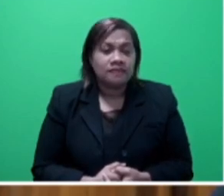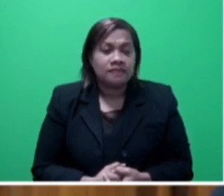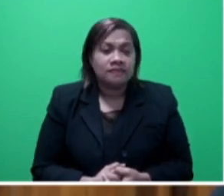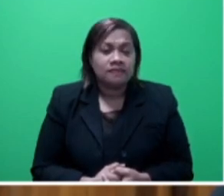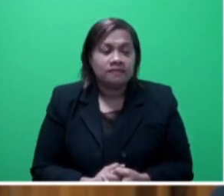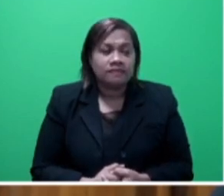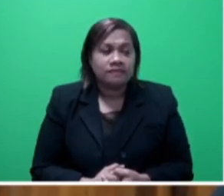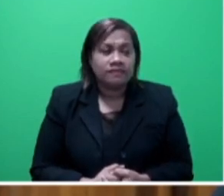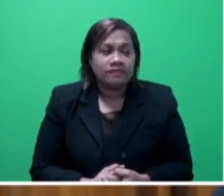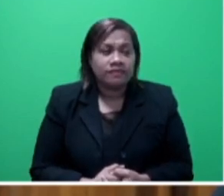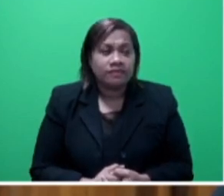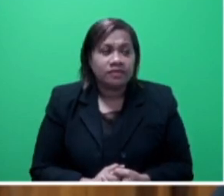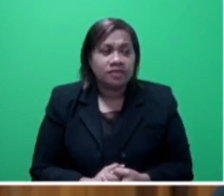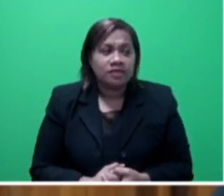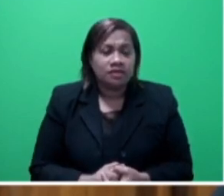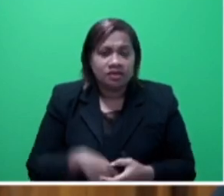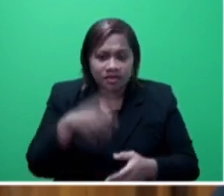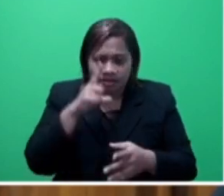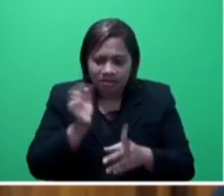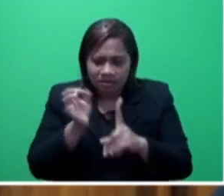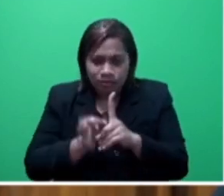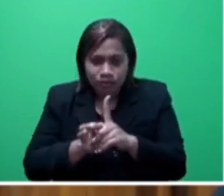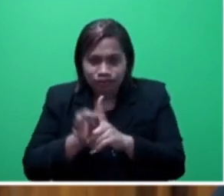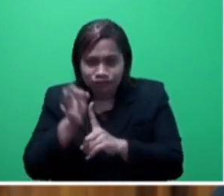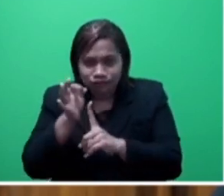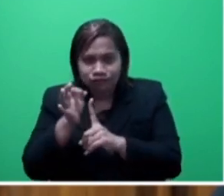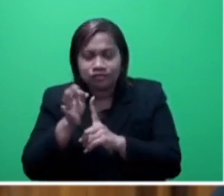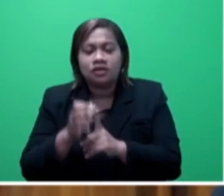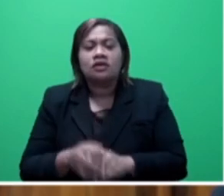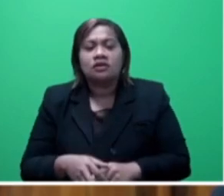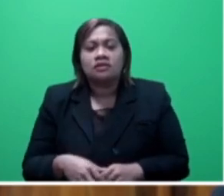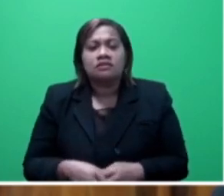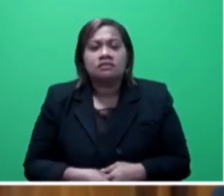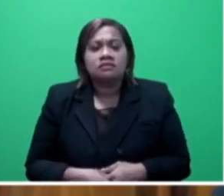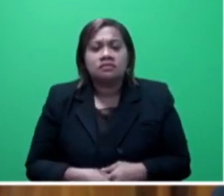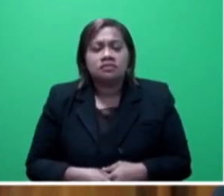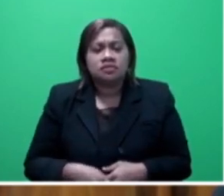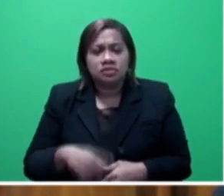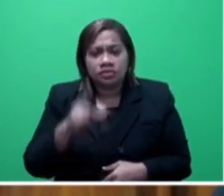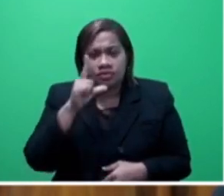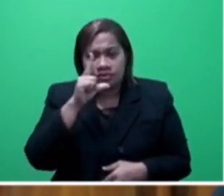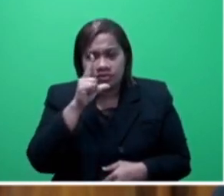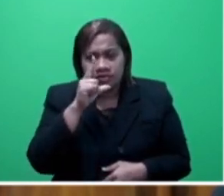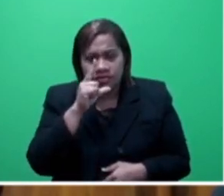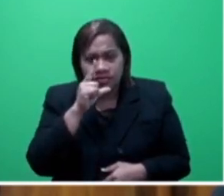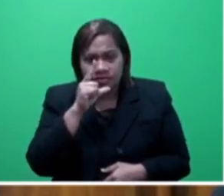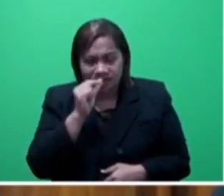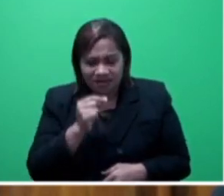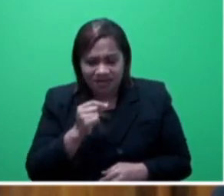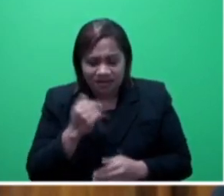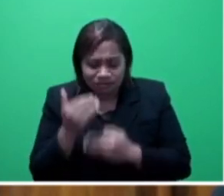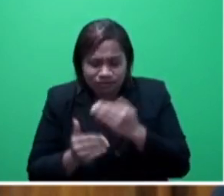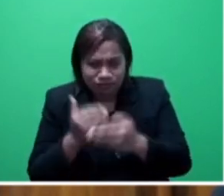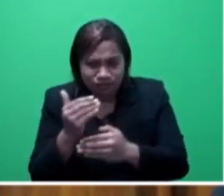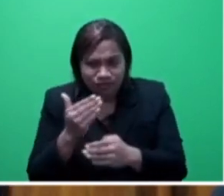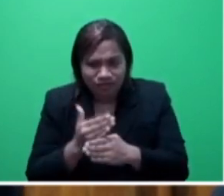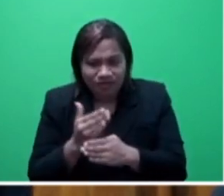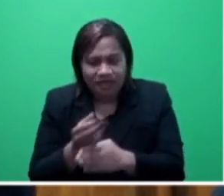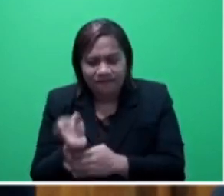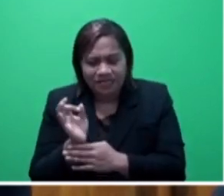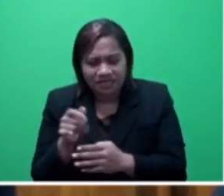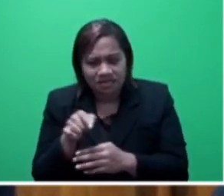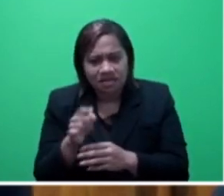recovered and improved to facilitate the industry. The